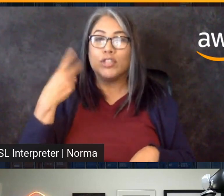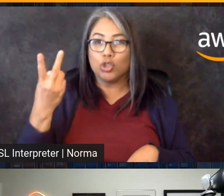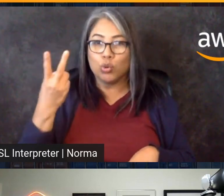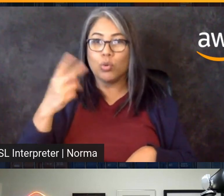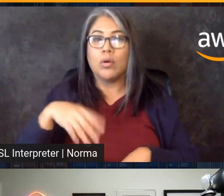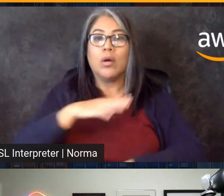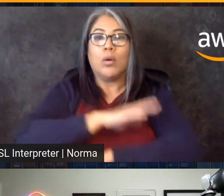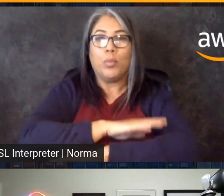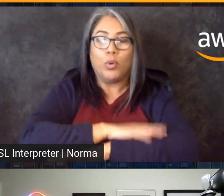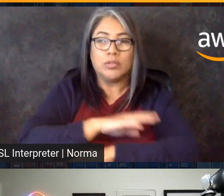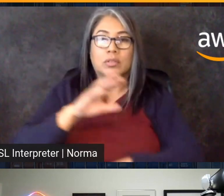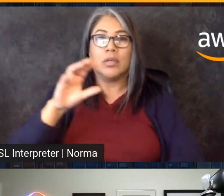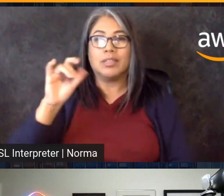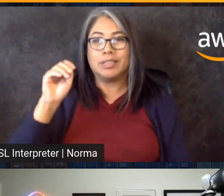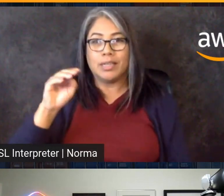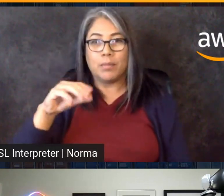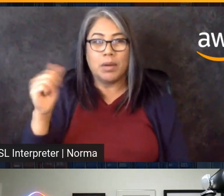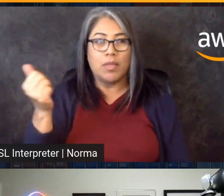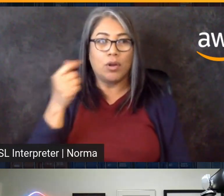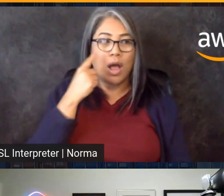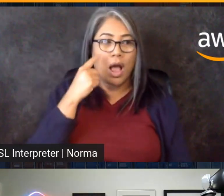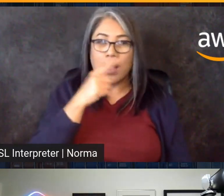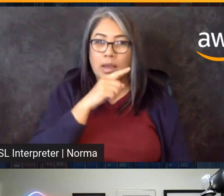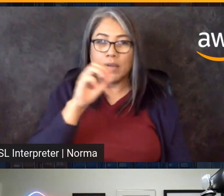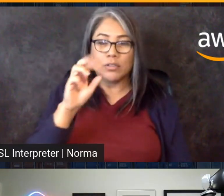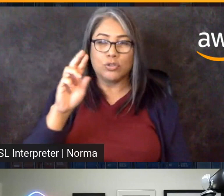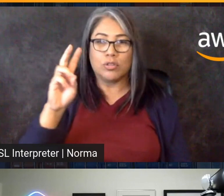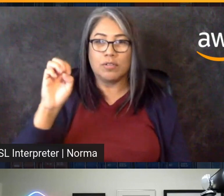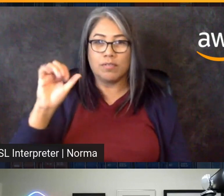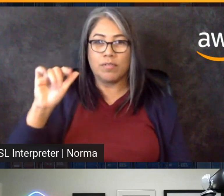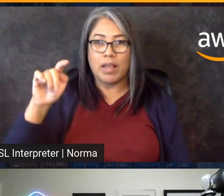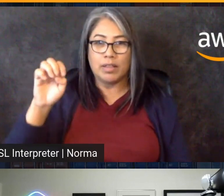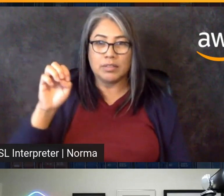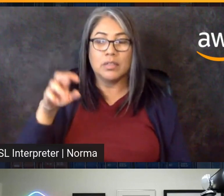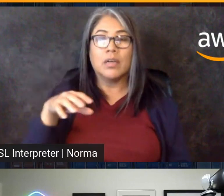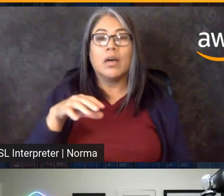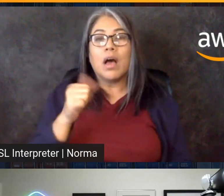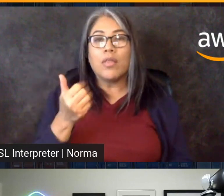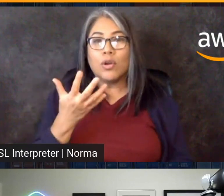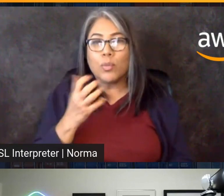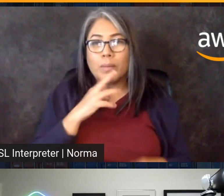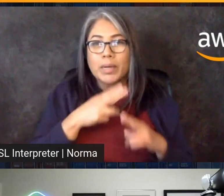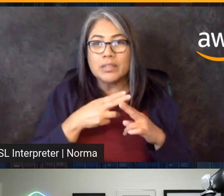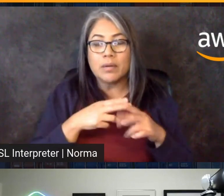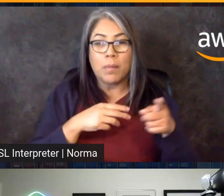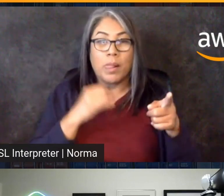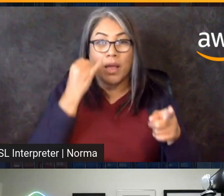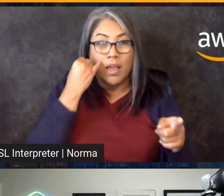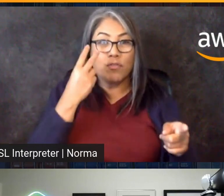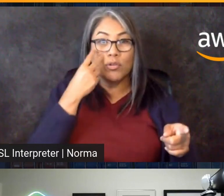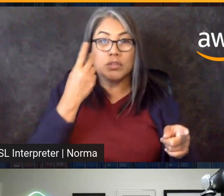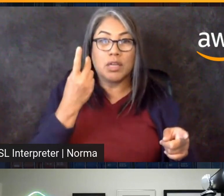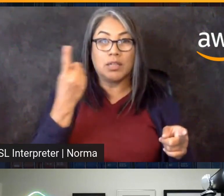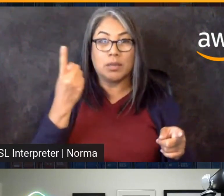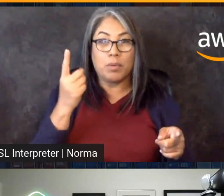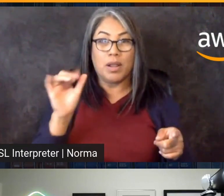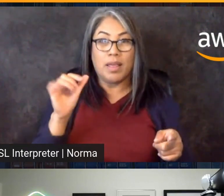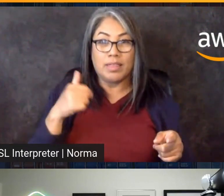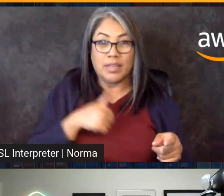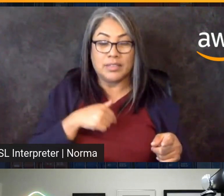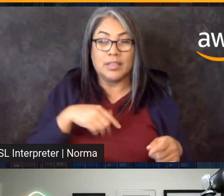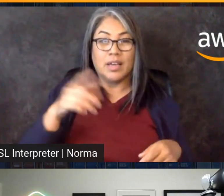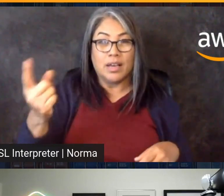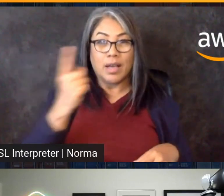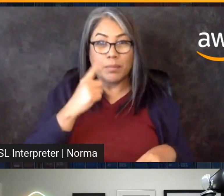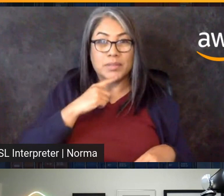Isovalent booth. Anything else you want to mention before we drop off here? If you see somebody like this wearing a hat like this, come say hello. I